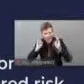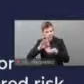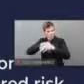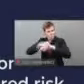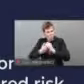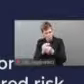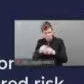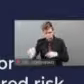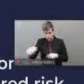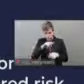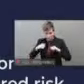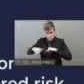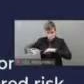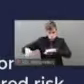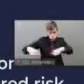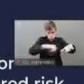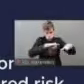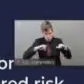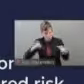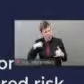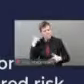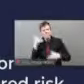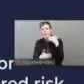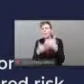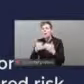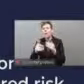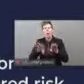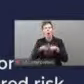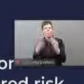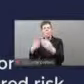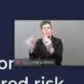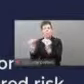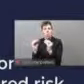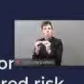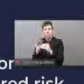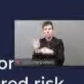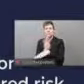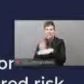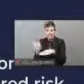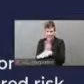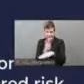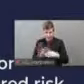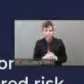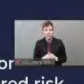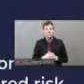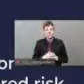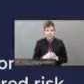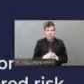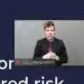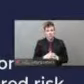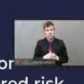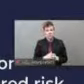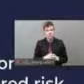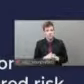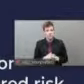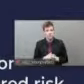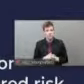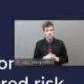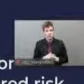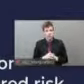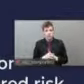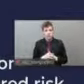minimizing the number of outings we have as individuals, because of course the virus travels with us or comes back with us. But